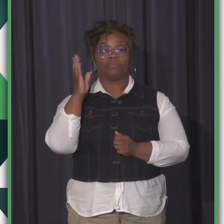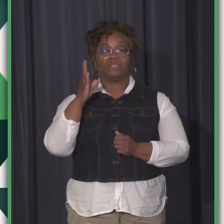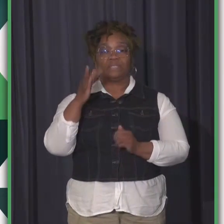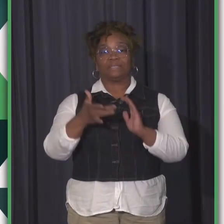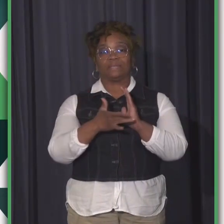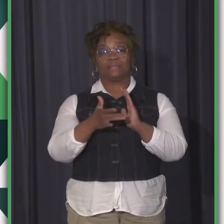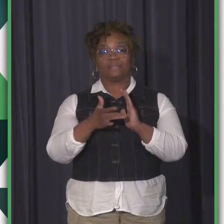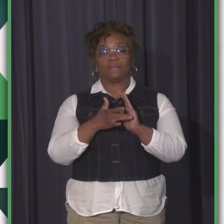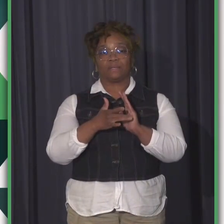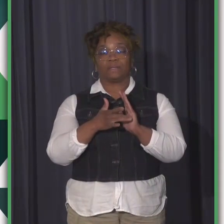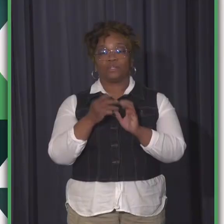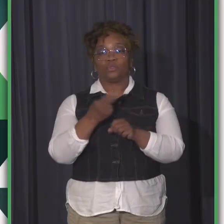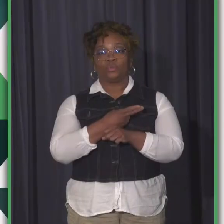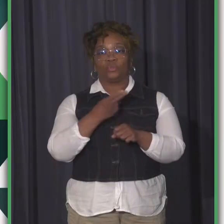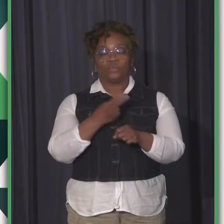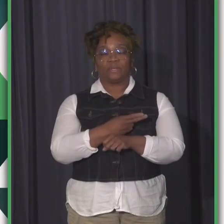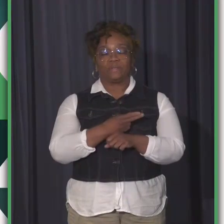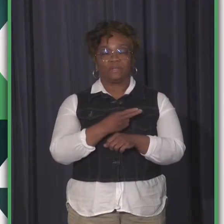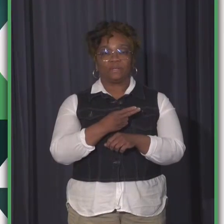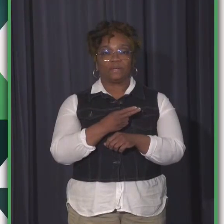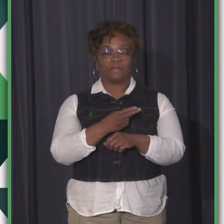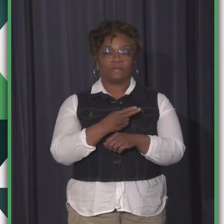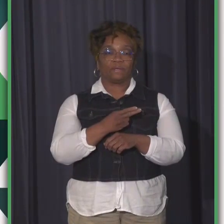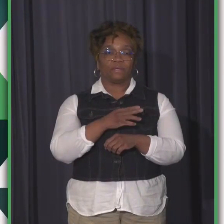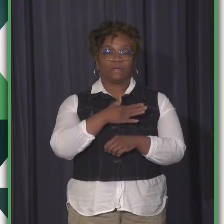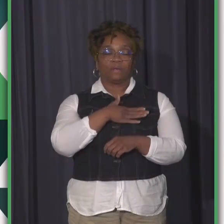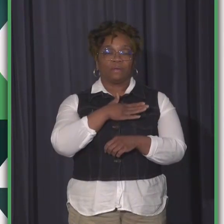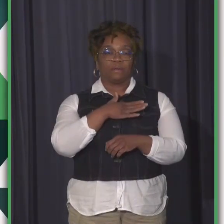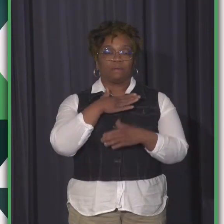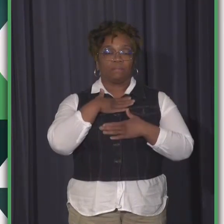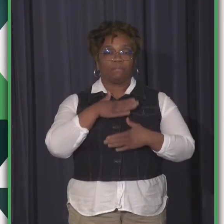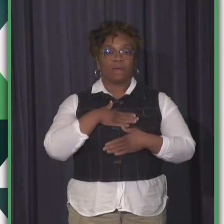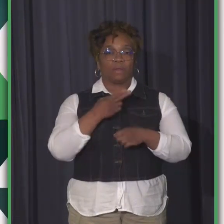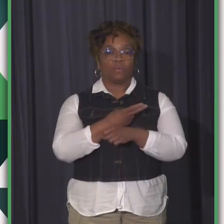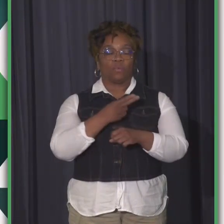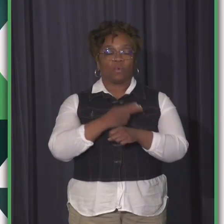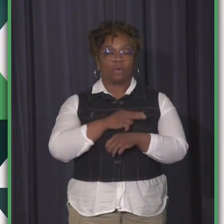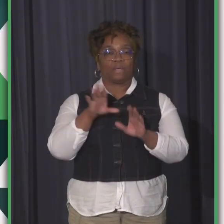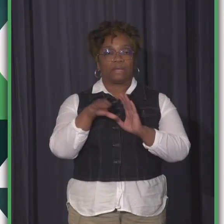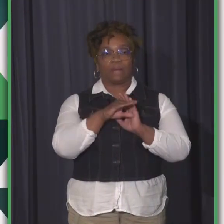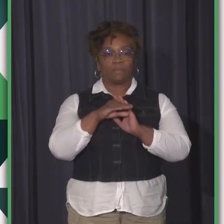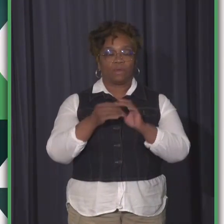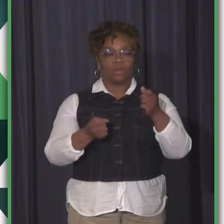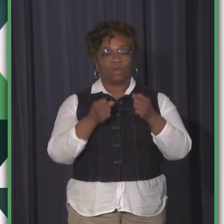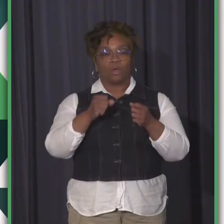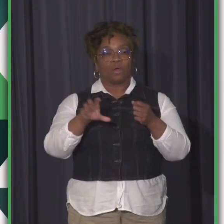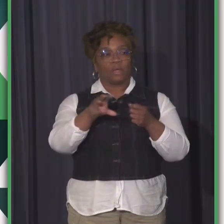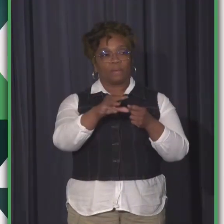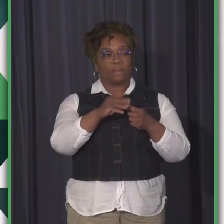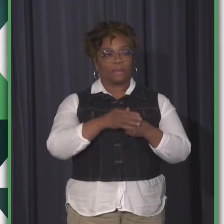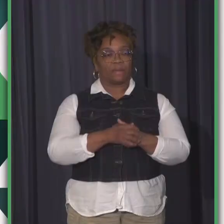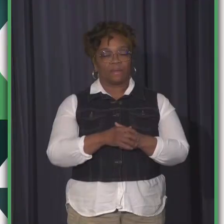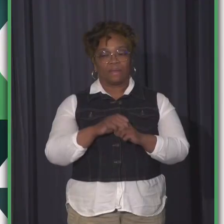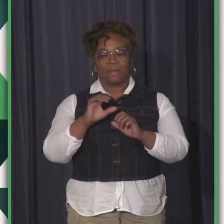technology utilization and accuracy and body worn cameras and dash cam. Through the chair, can I make a motion at this